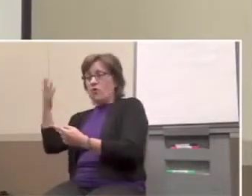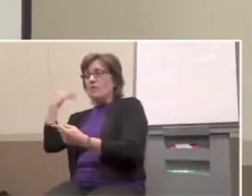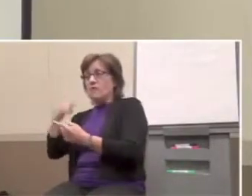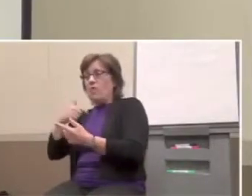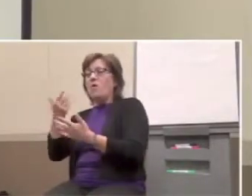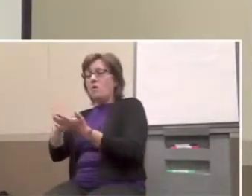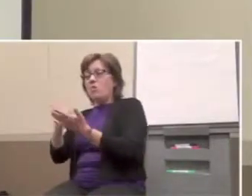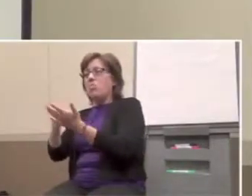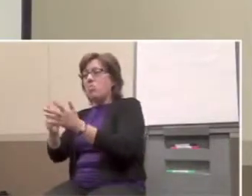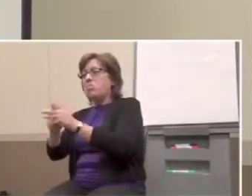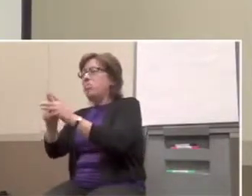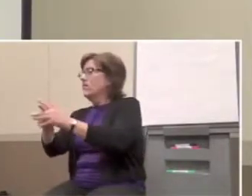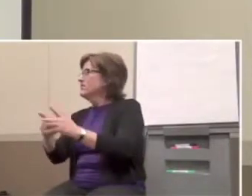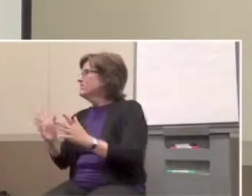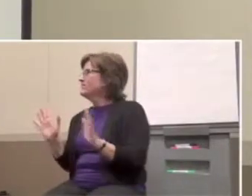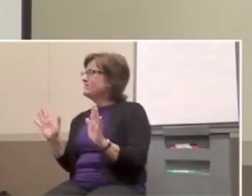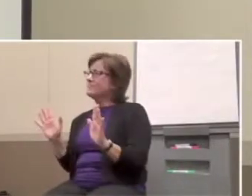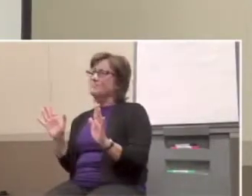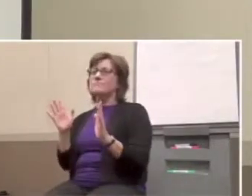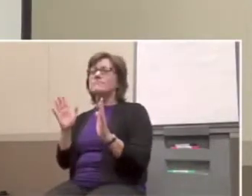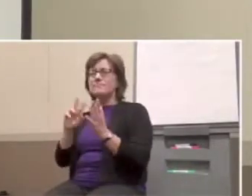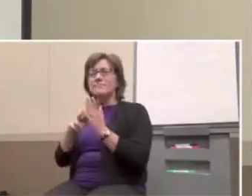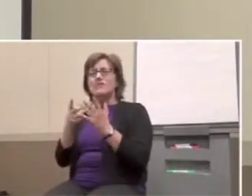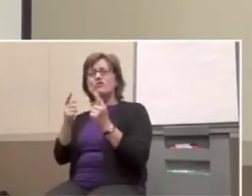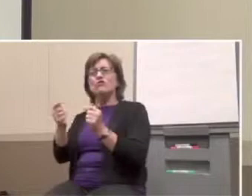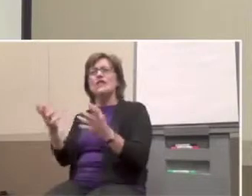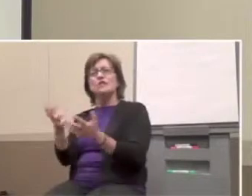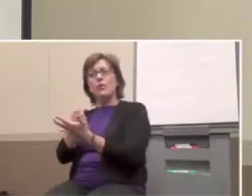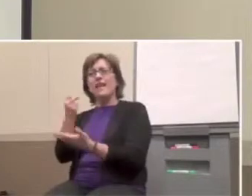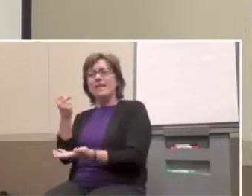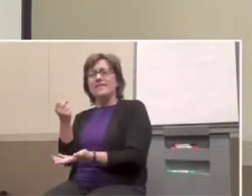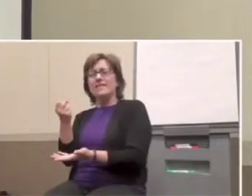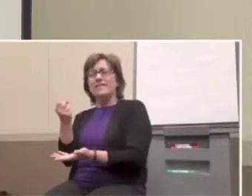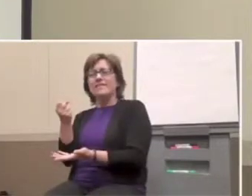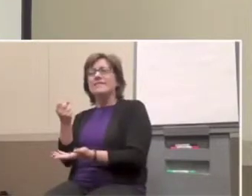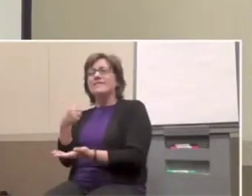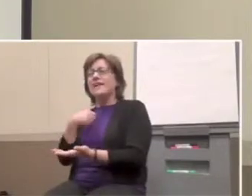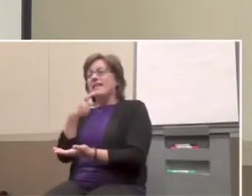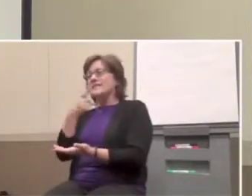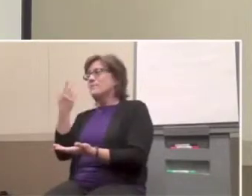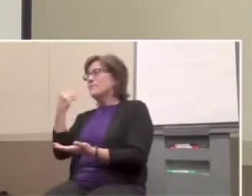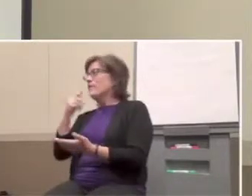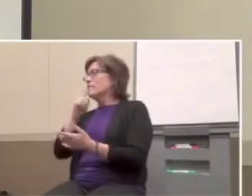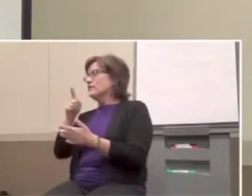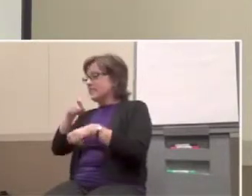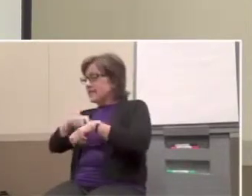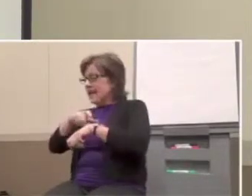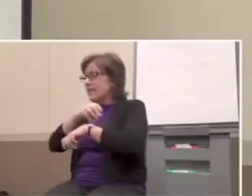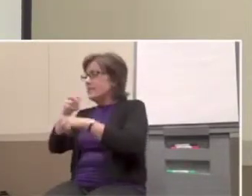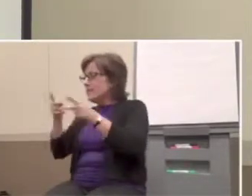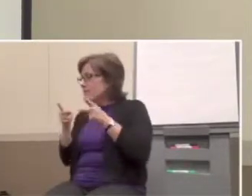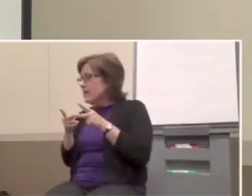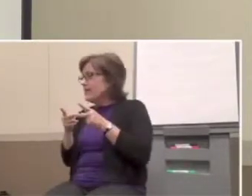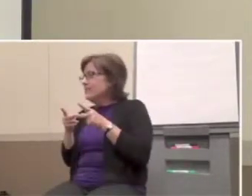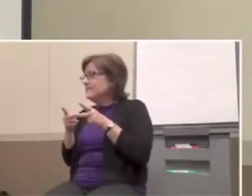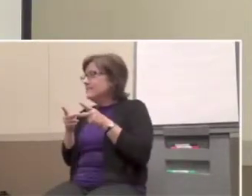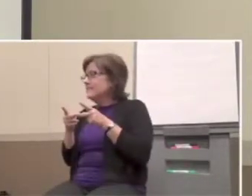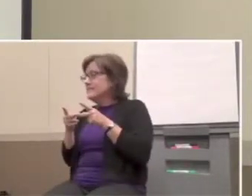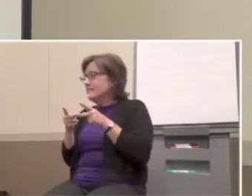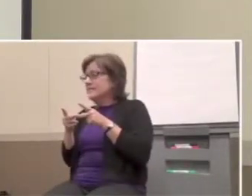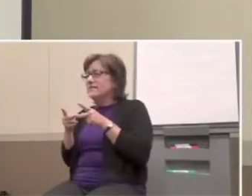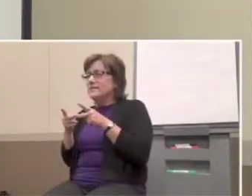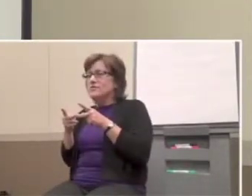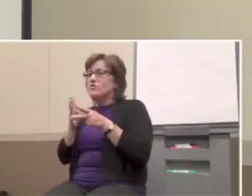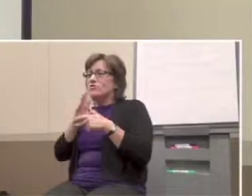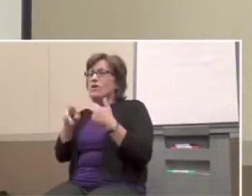argument, you're trying to win the argument. Okay, as I said before, there's a time and a place to be able to bring that stuff up when